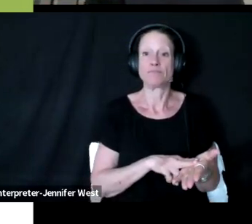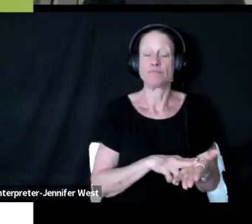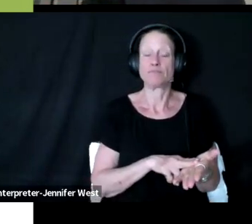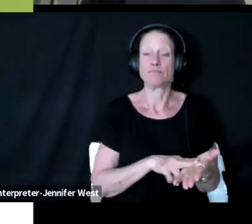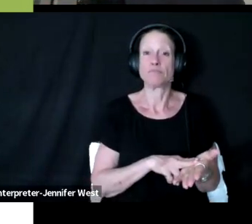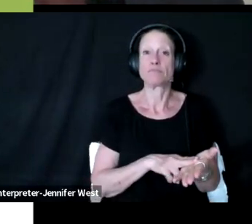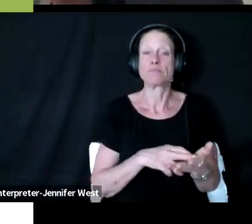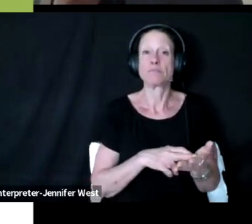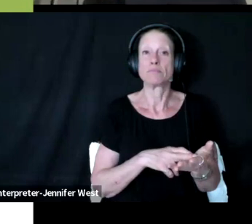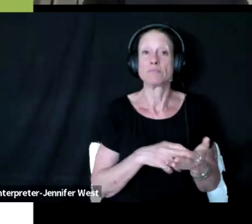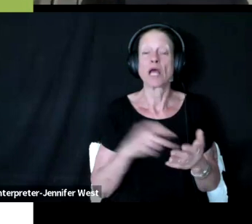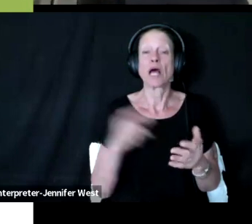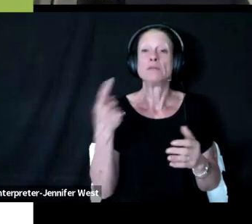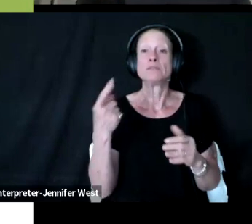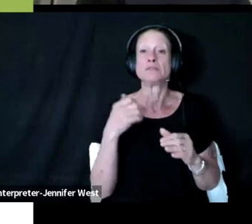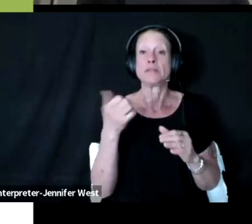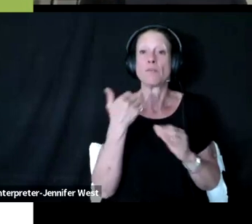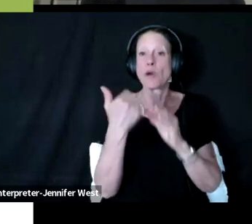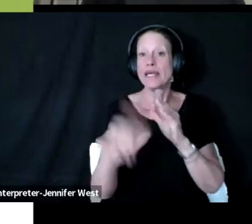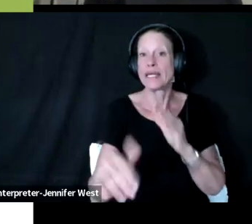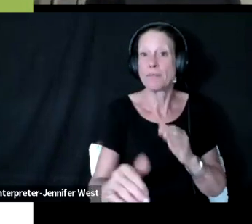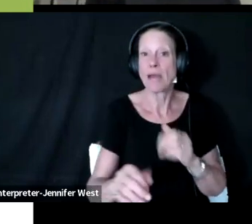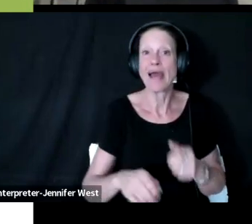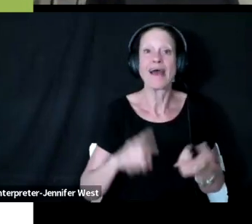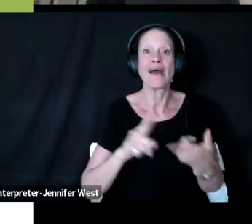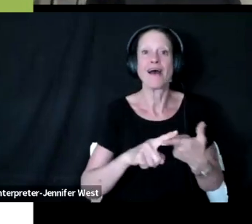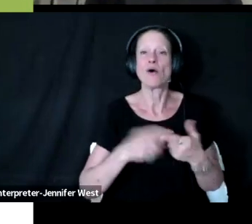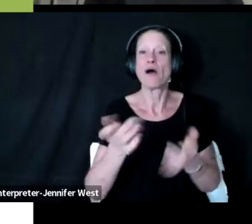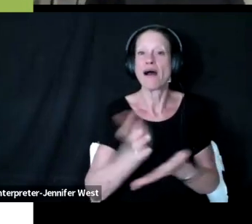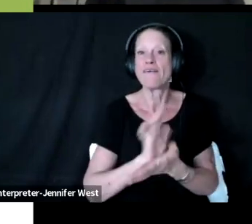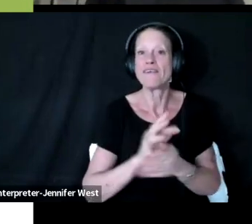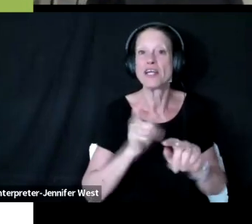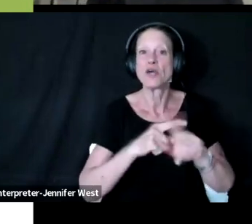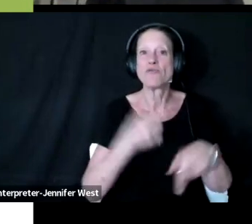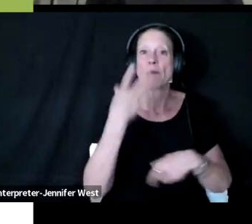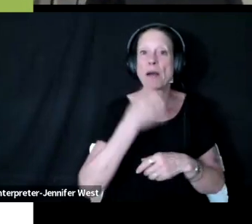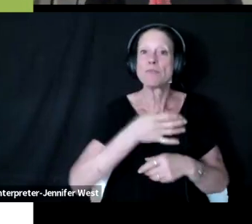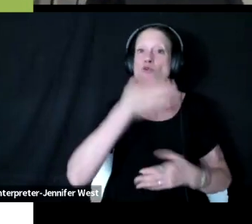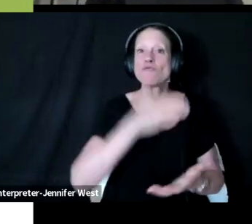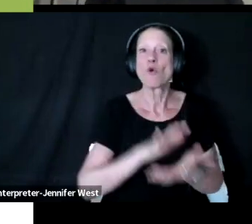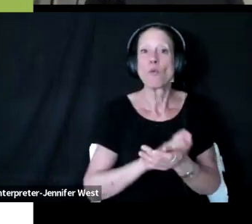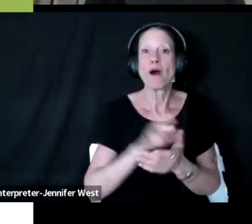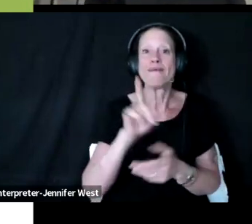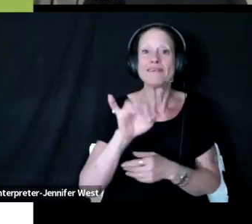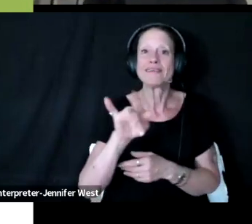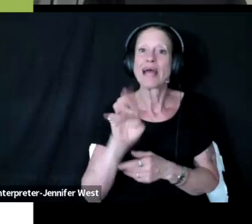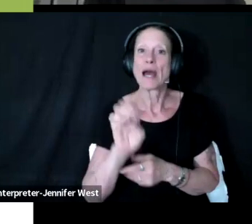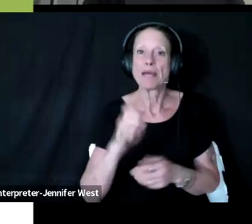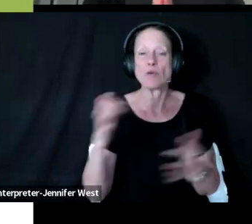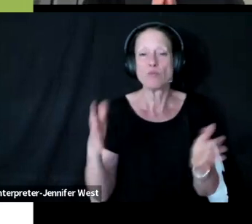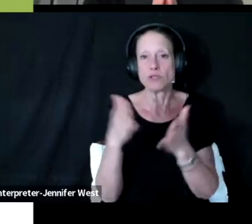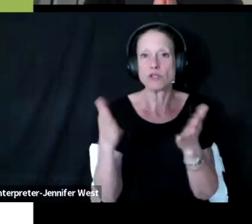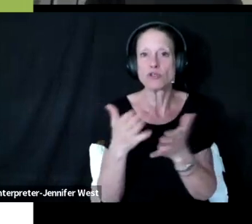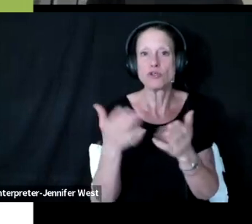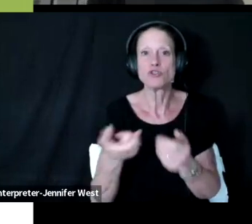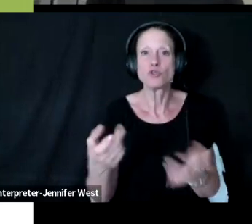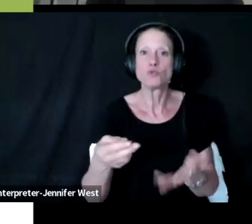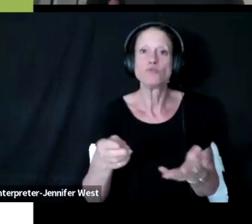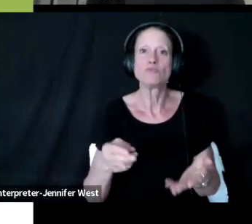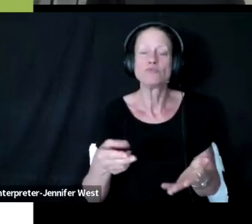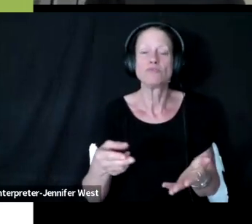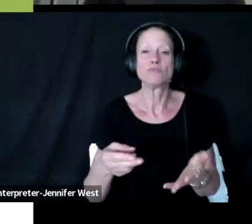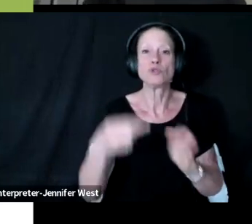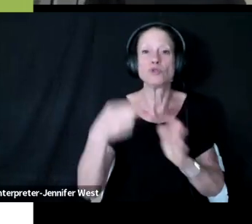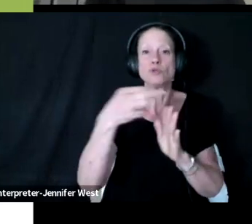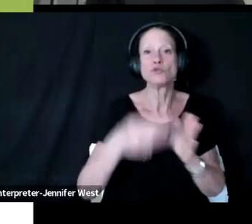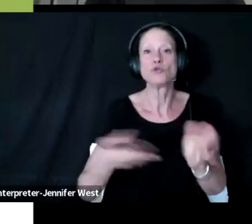email. You'll also get a nice video from my lovely wife, Debbie, that'll encourage you to sign up for the onboarding. Deb and